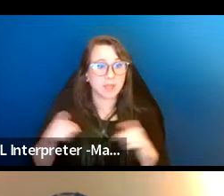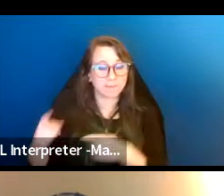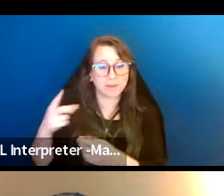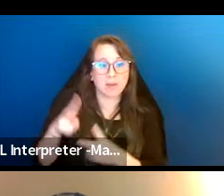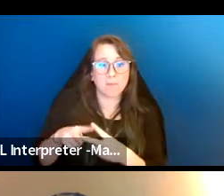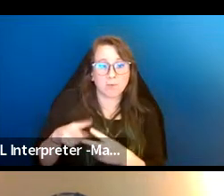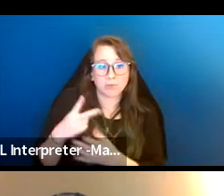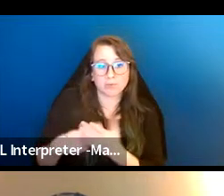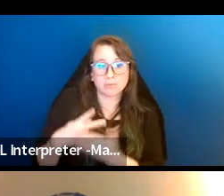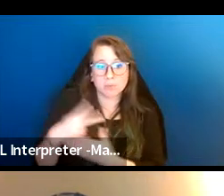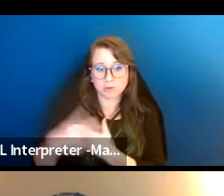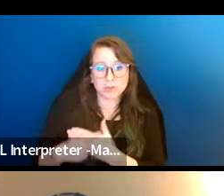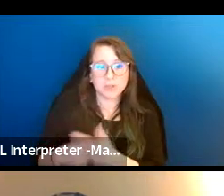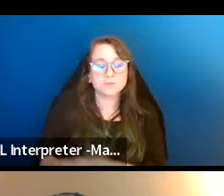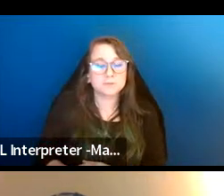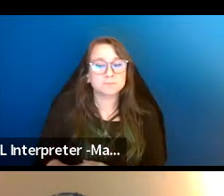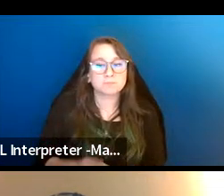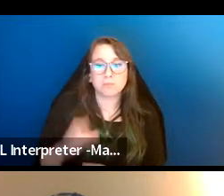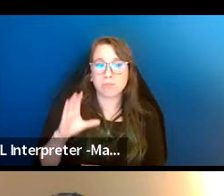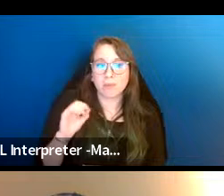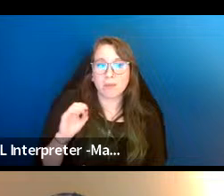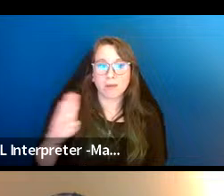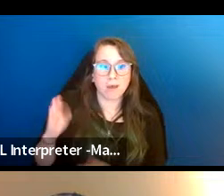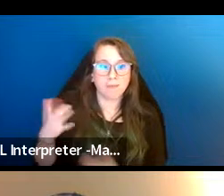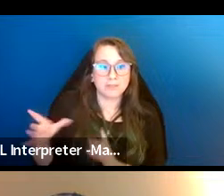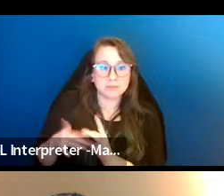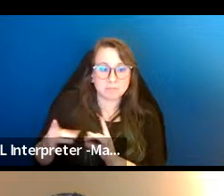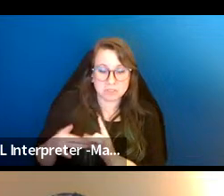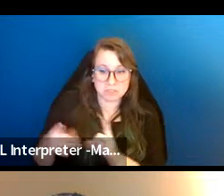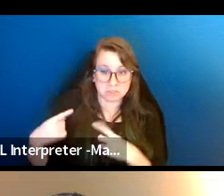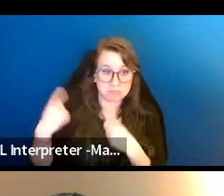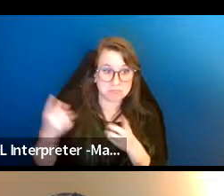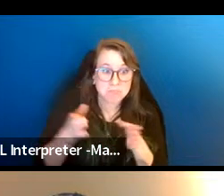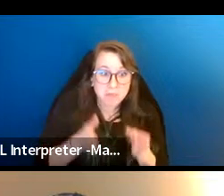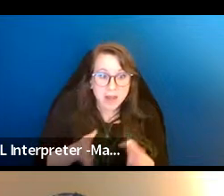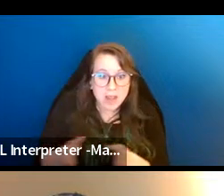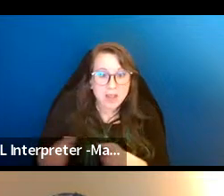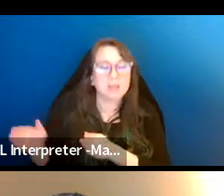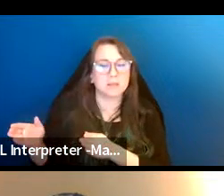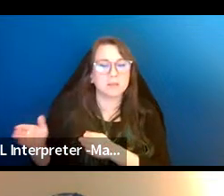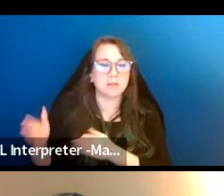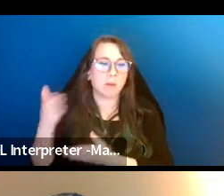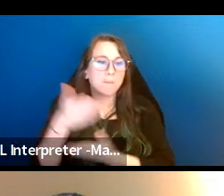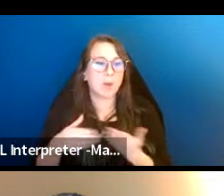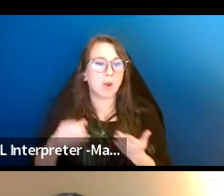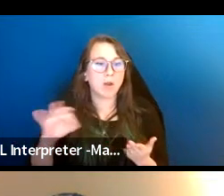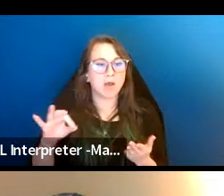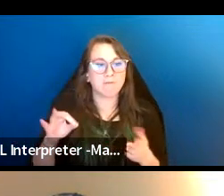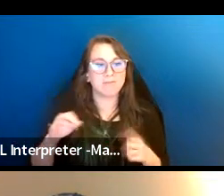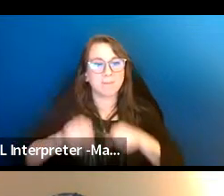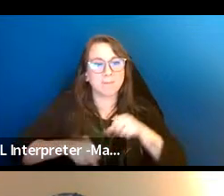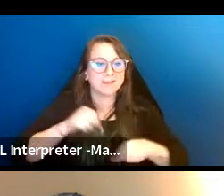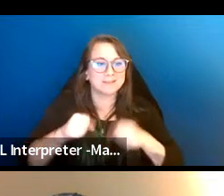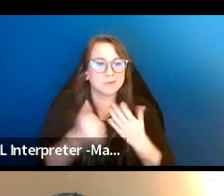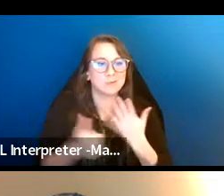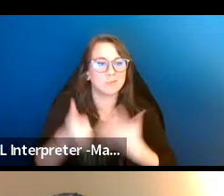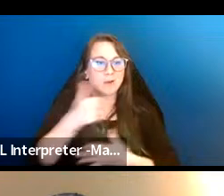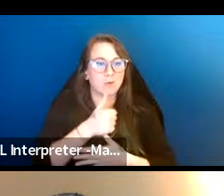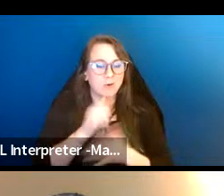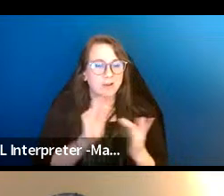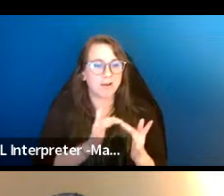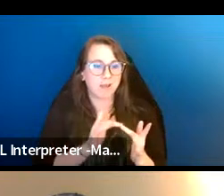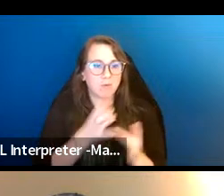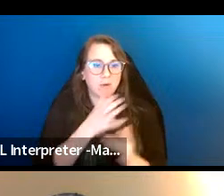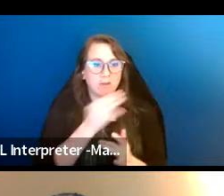as Commissioner Cobb noted, have been in the plans for a long time. They're part of DC's bicycle priority network and also part of their master